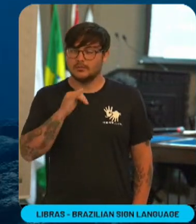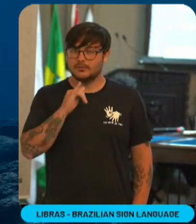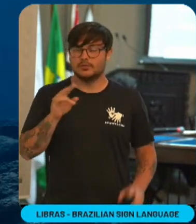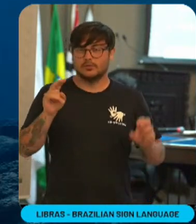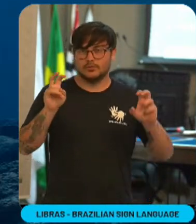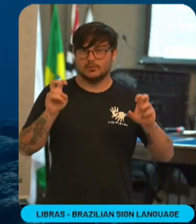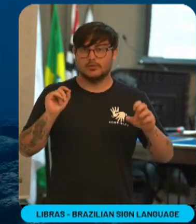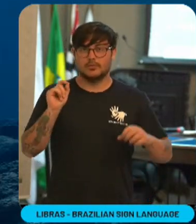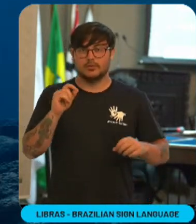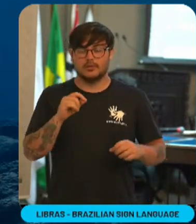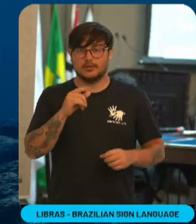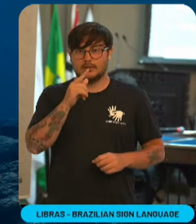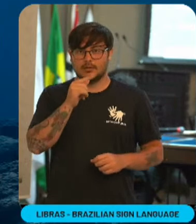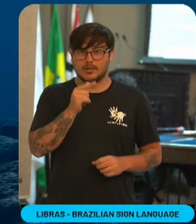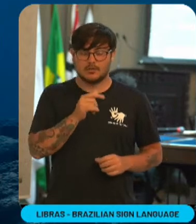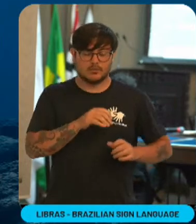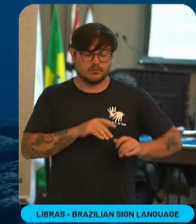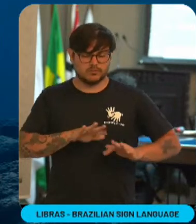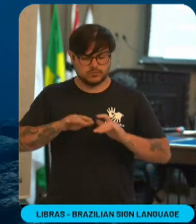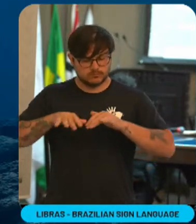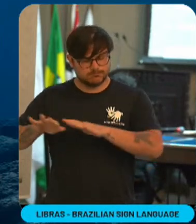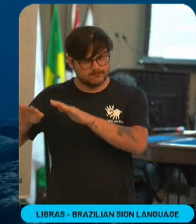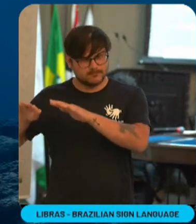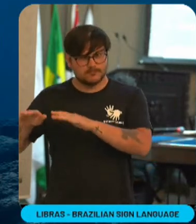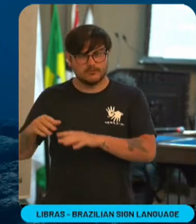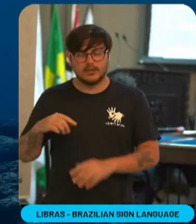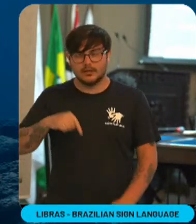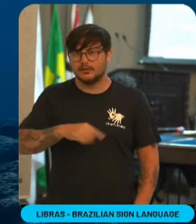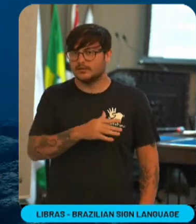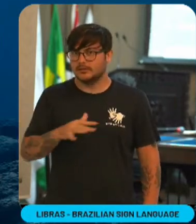Eduardo mentioned was that the